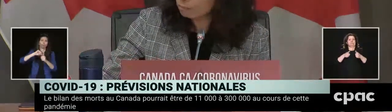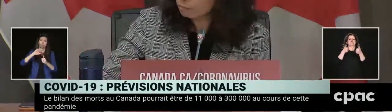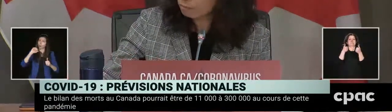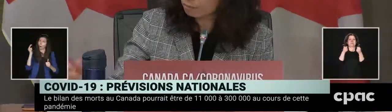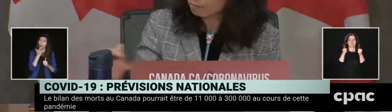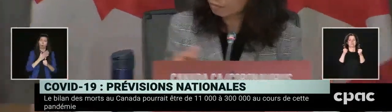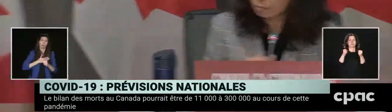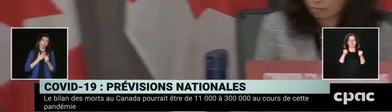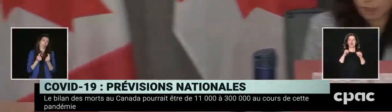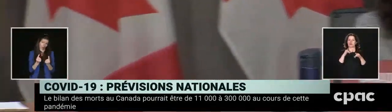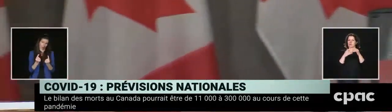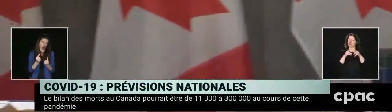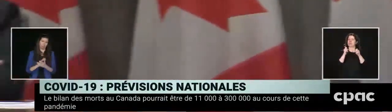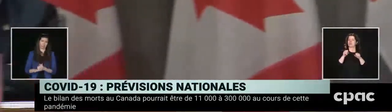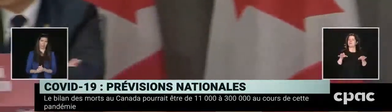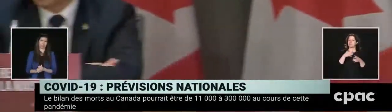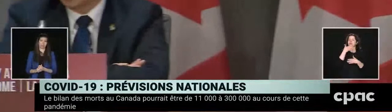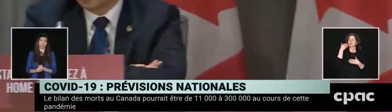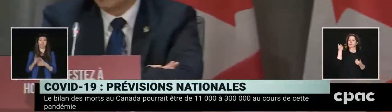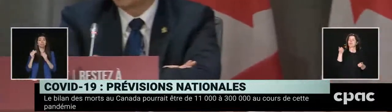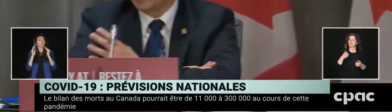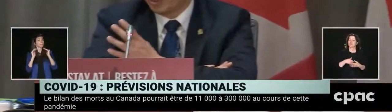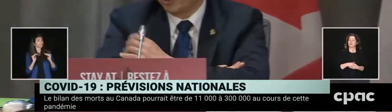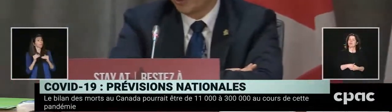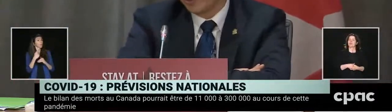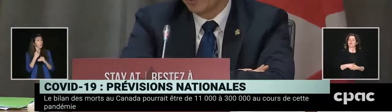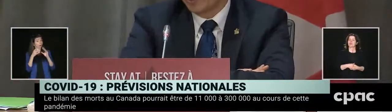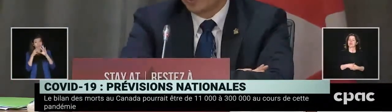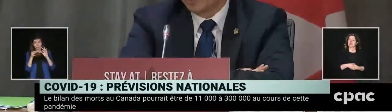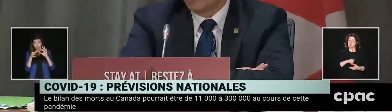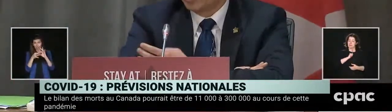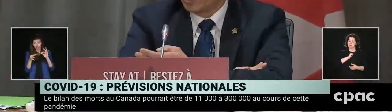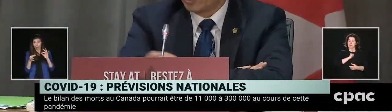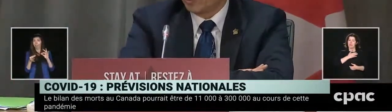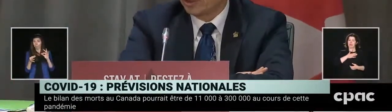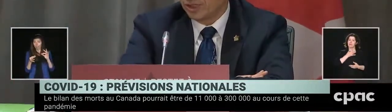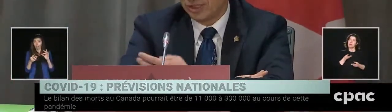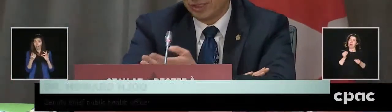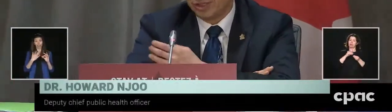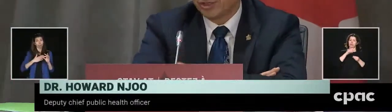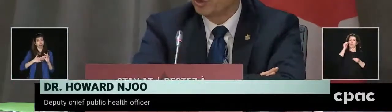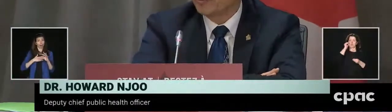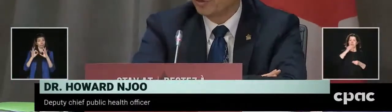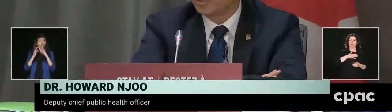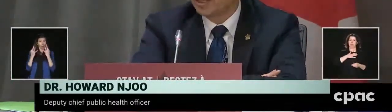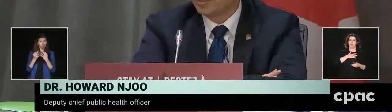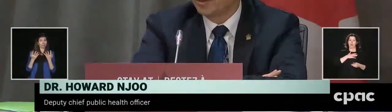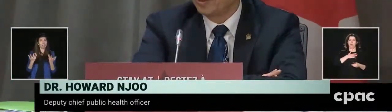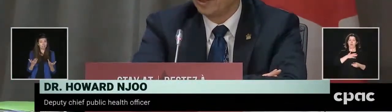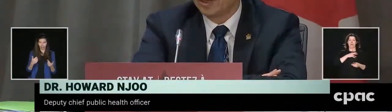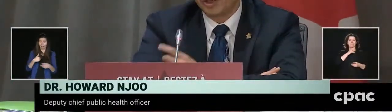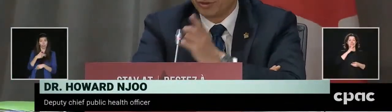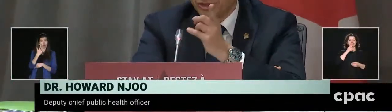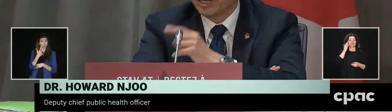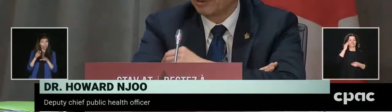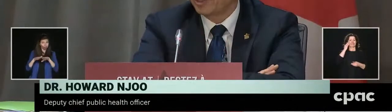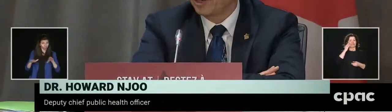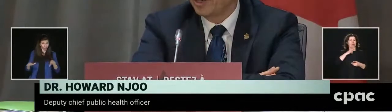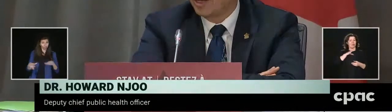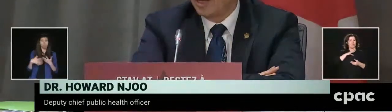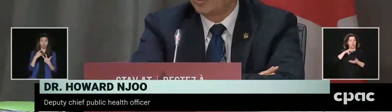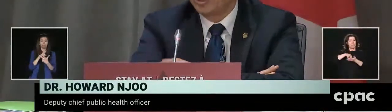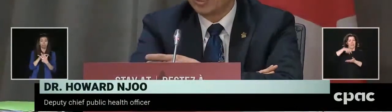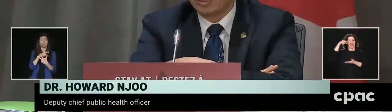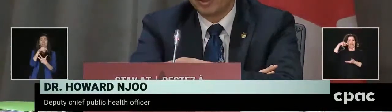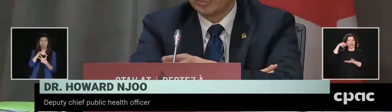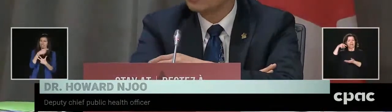example for myself. We're going to have a virtual Easter. I have 3 children. One's in Ottawa. She's a university student. She knows she's out